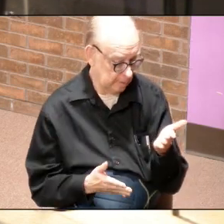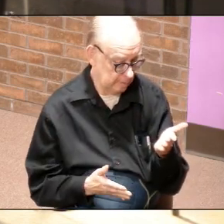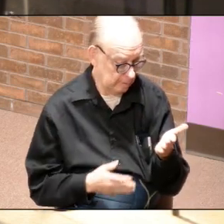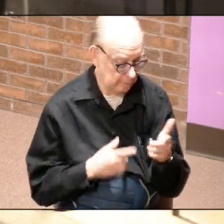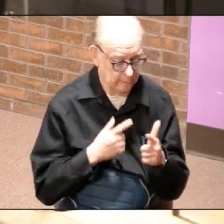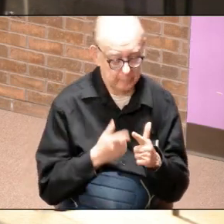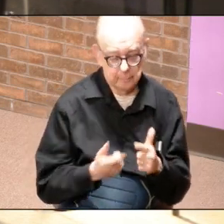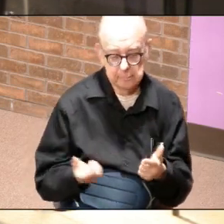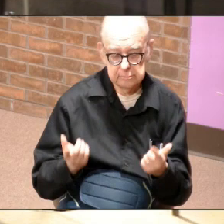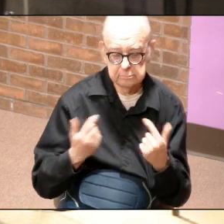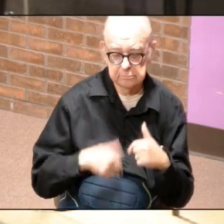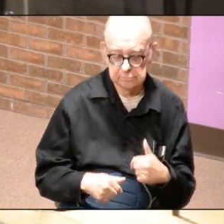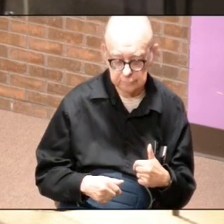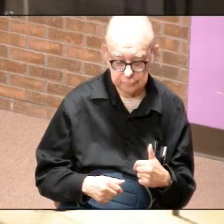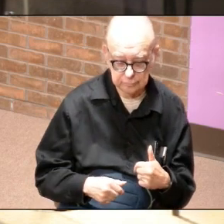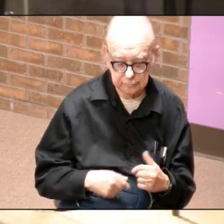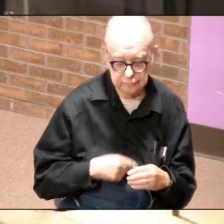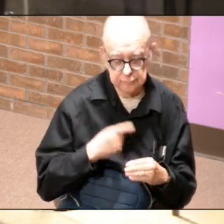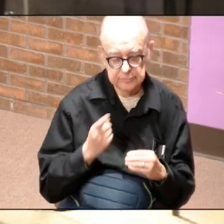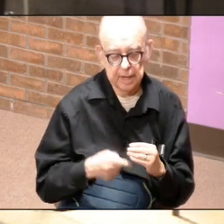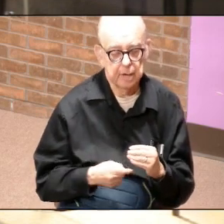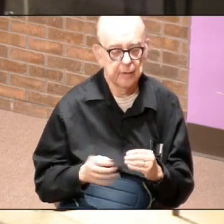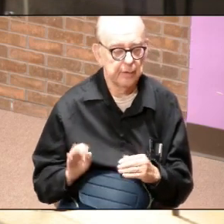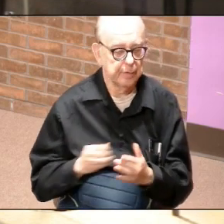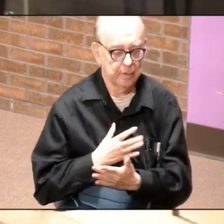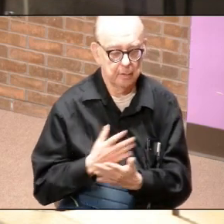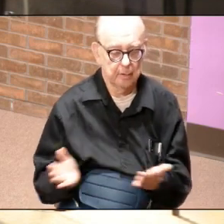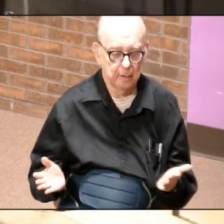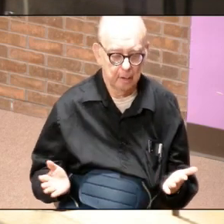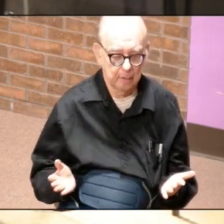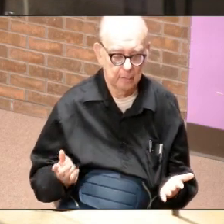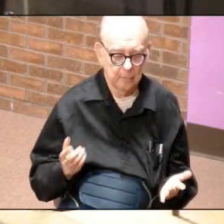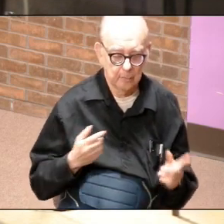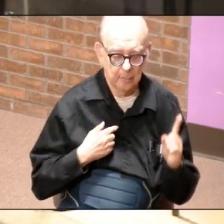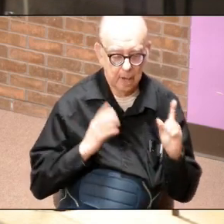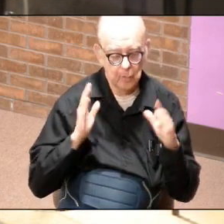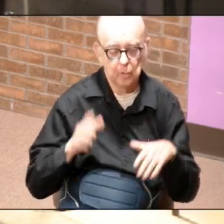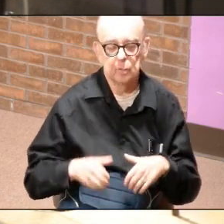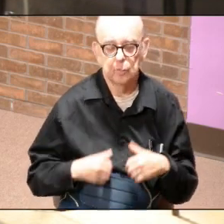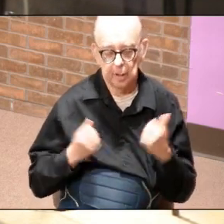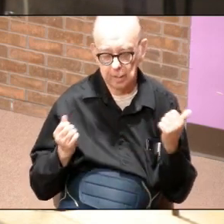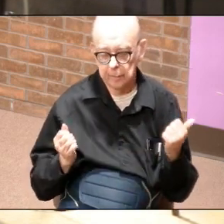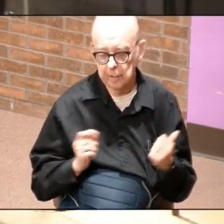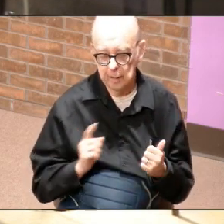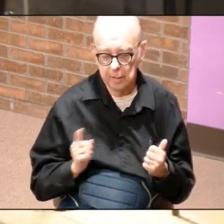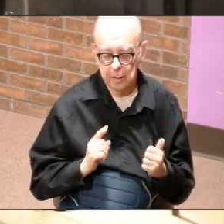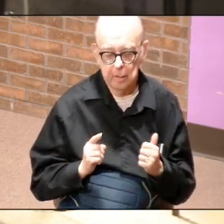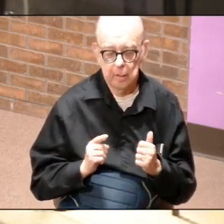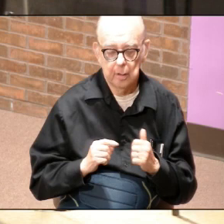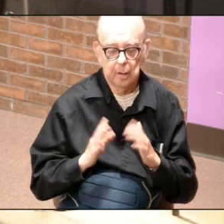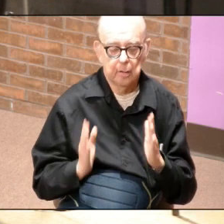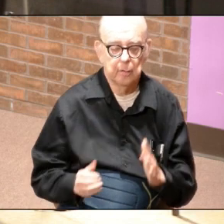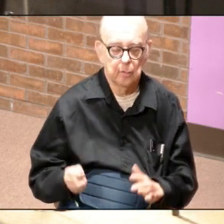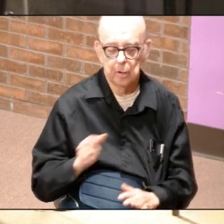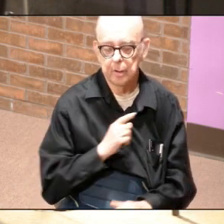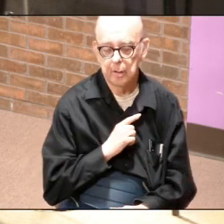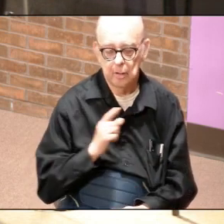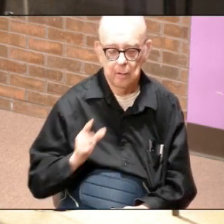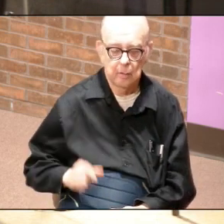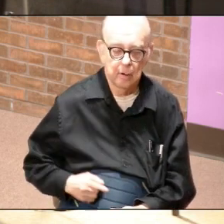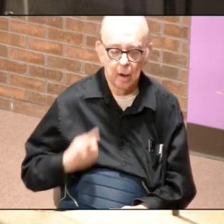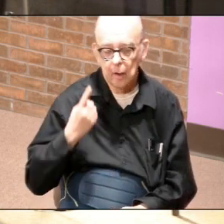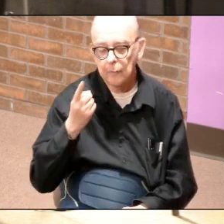And then here comes the kicker to the end of it all when he says, and I will dwell in the house of the